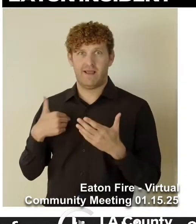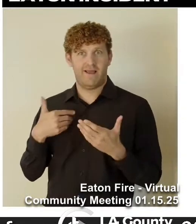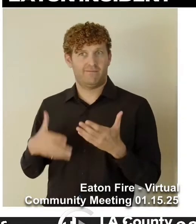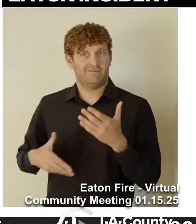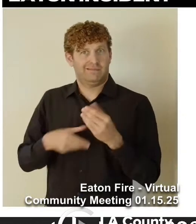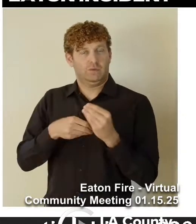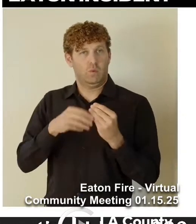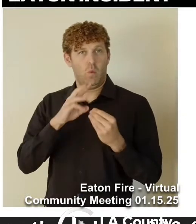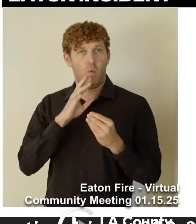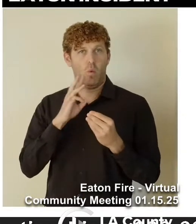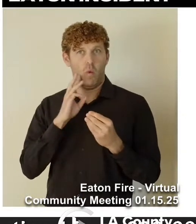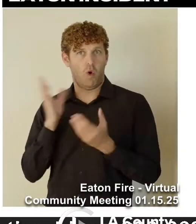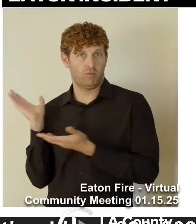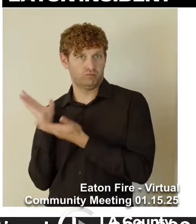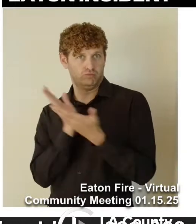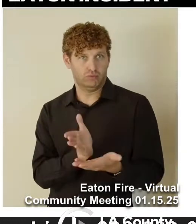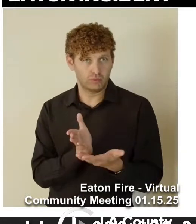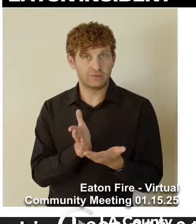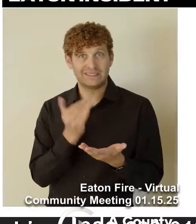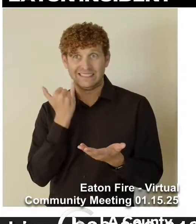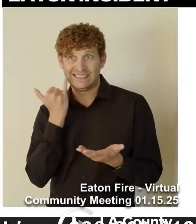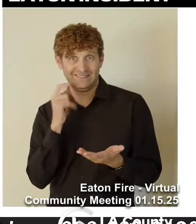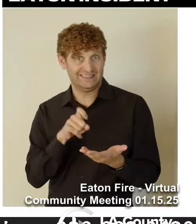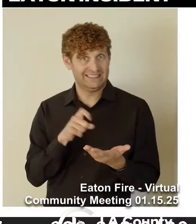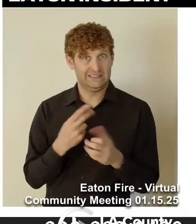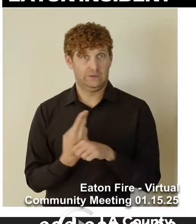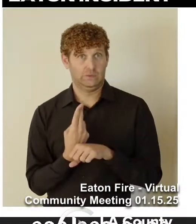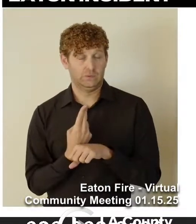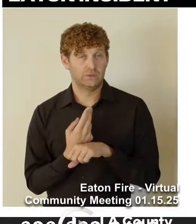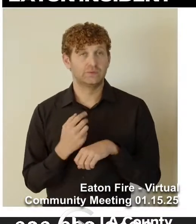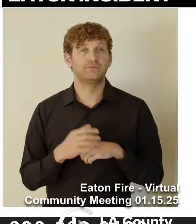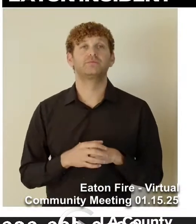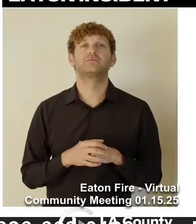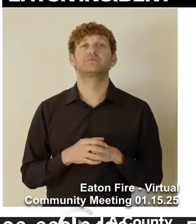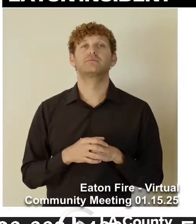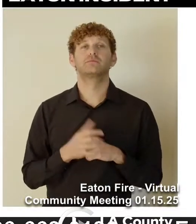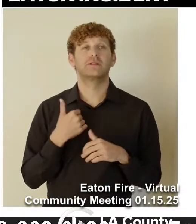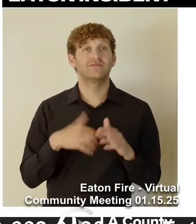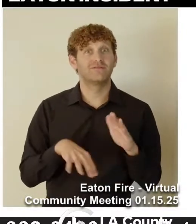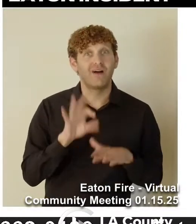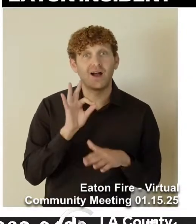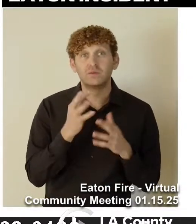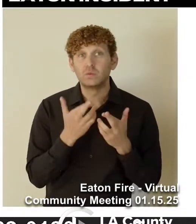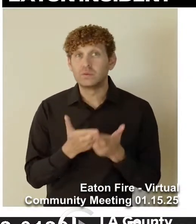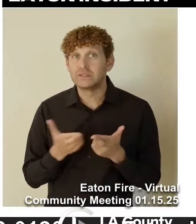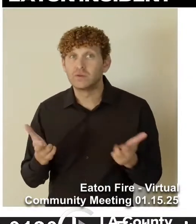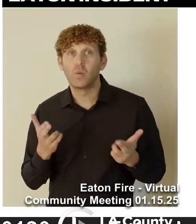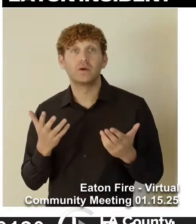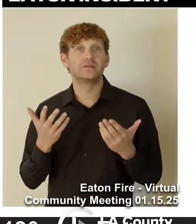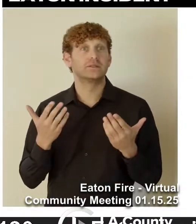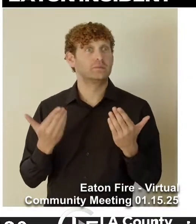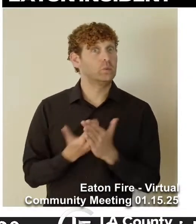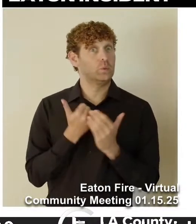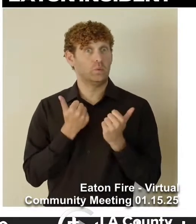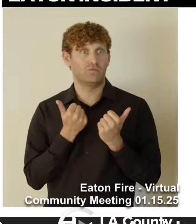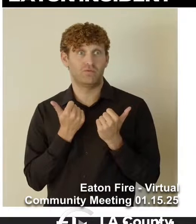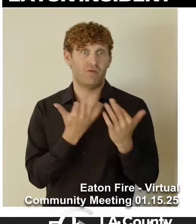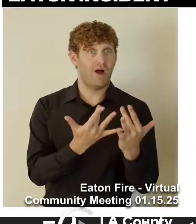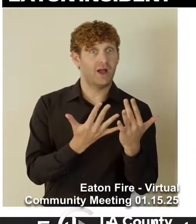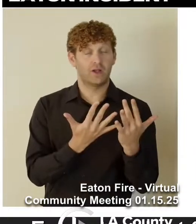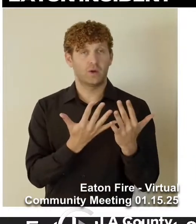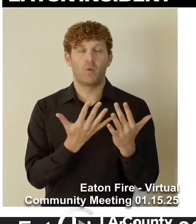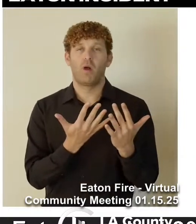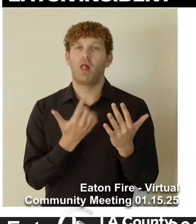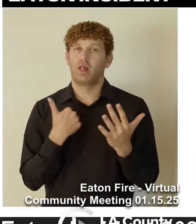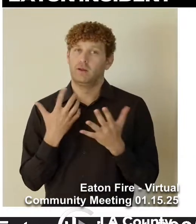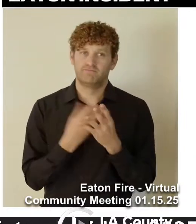up if there is a need. And we have identified resources to surge if there are any new fires or fires around this